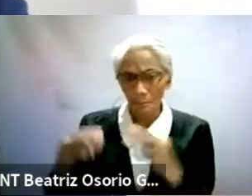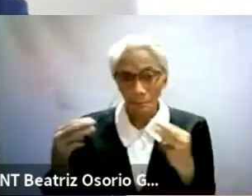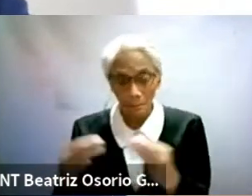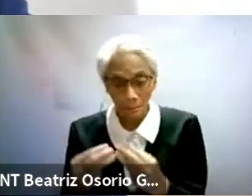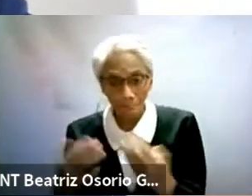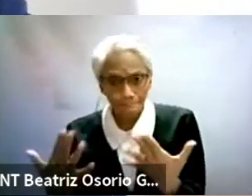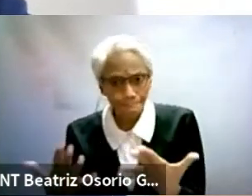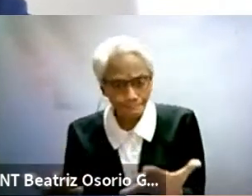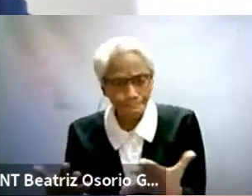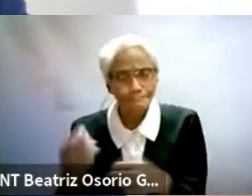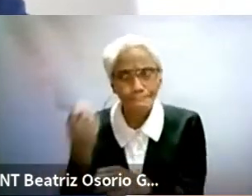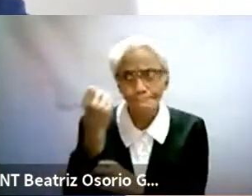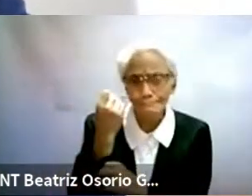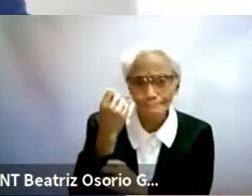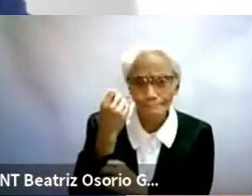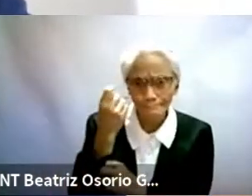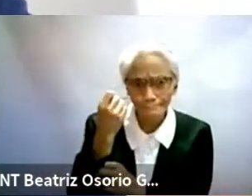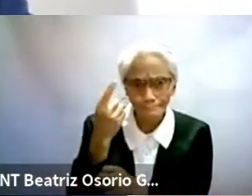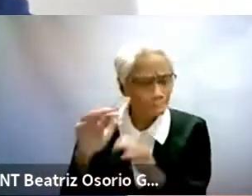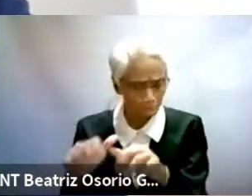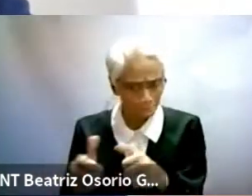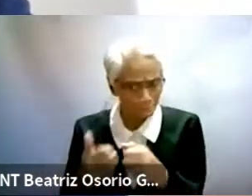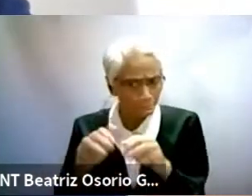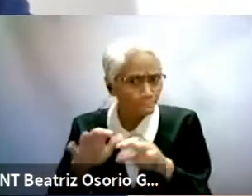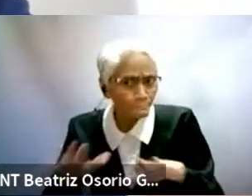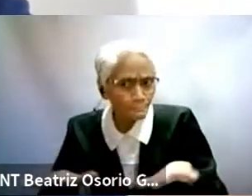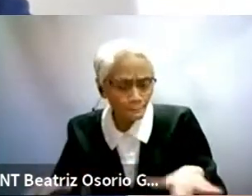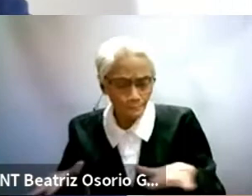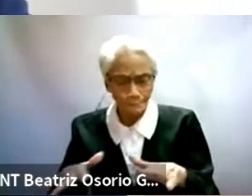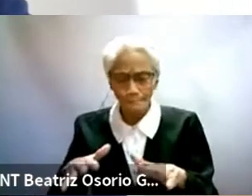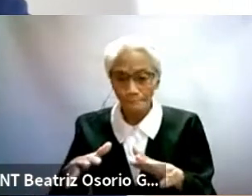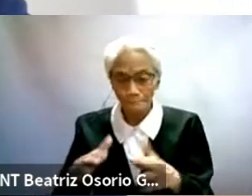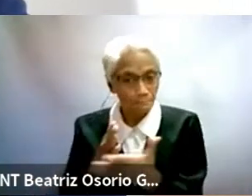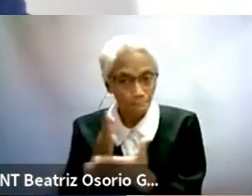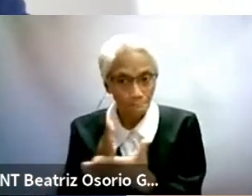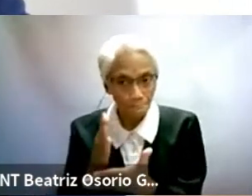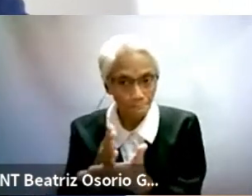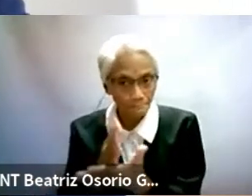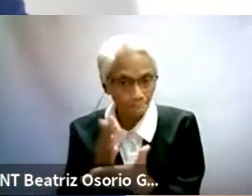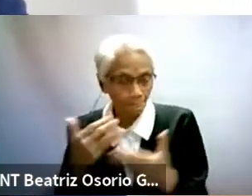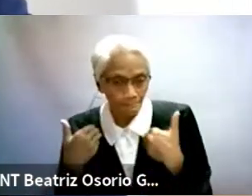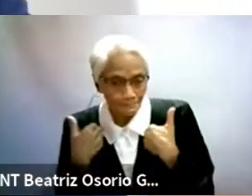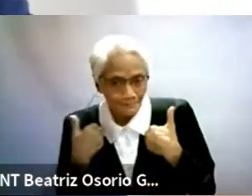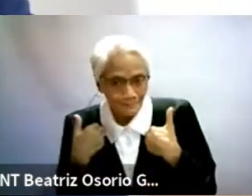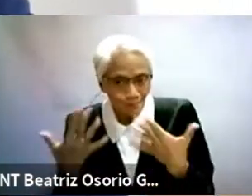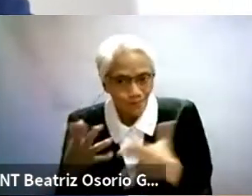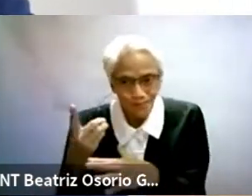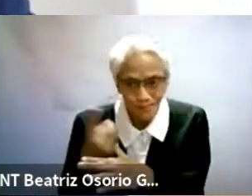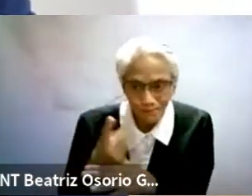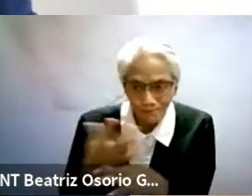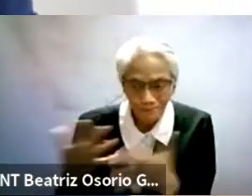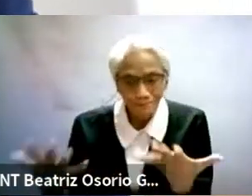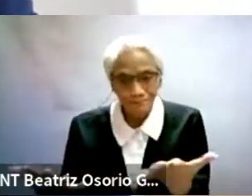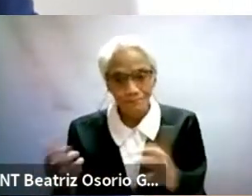struggling to understand how children's rights intersected with those technologies. More